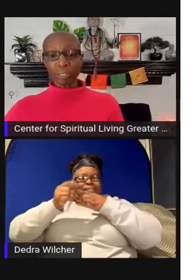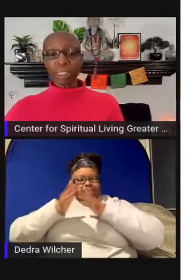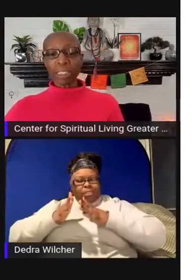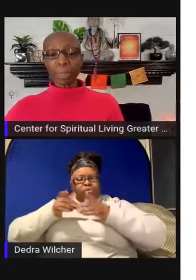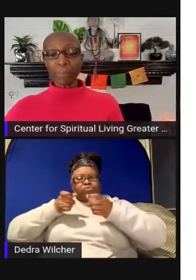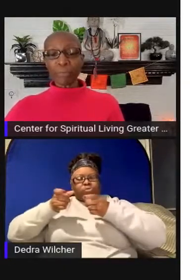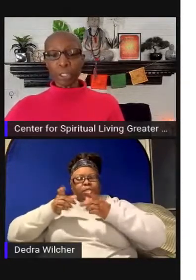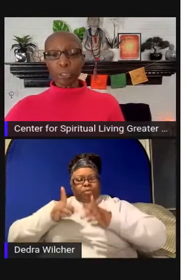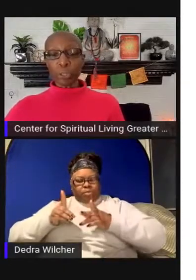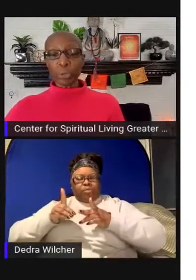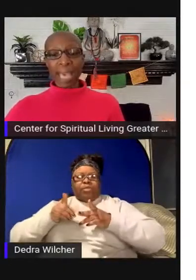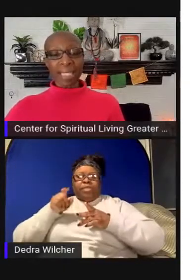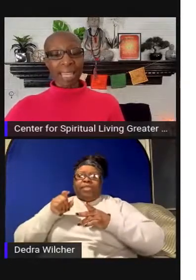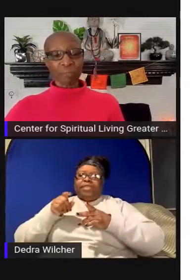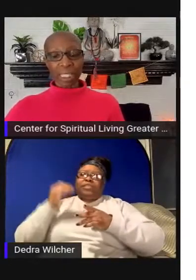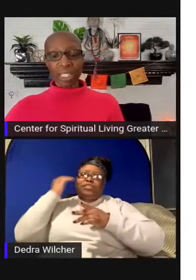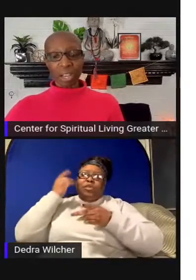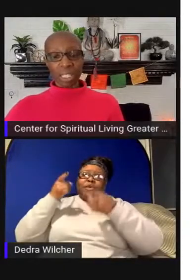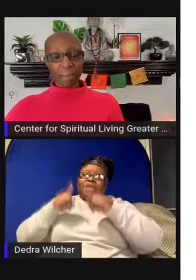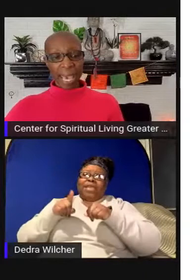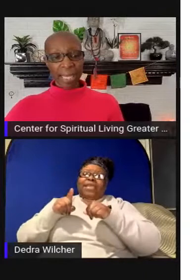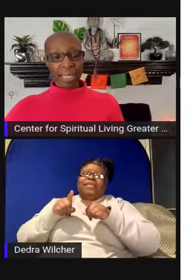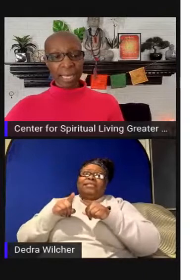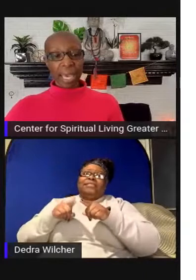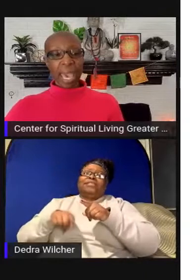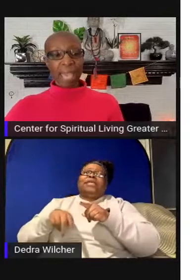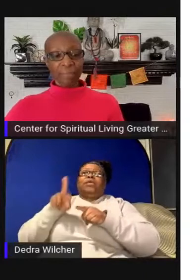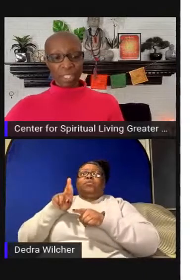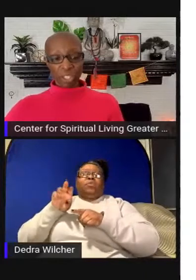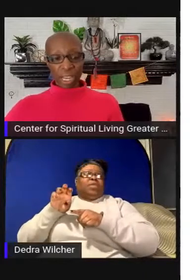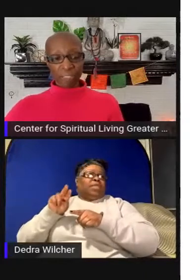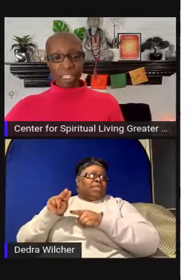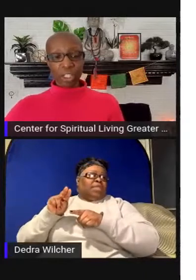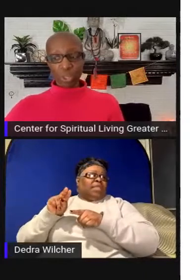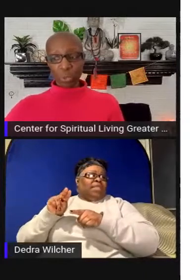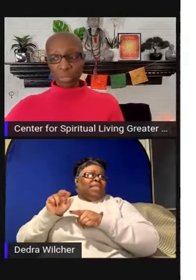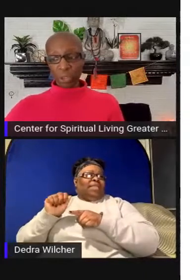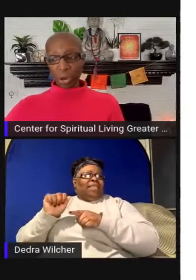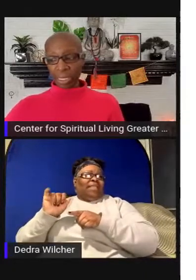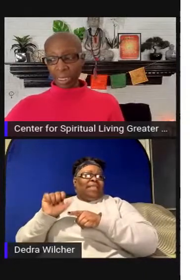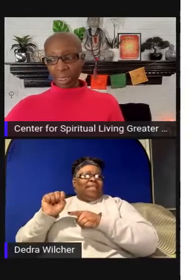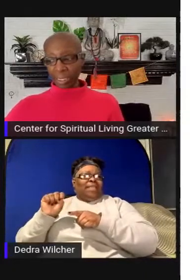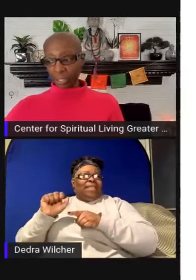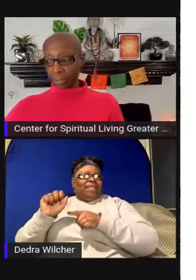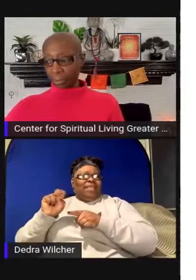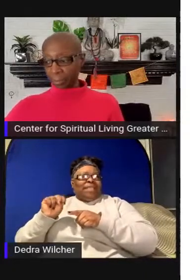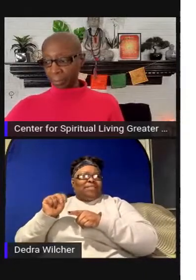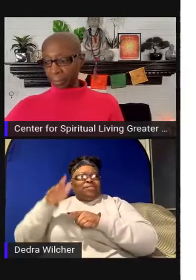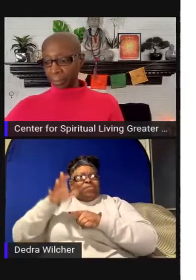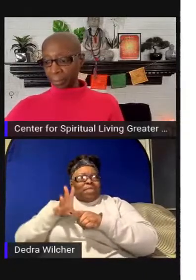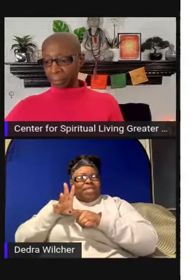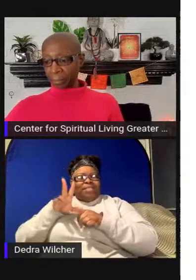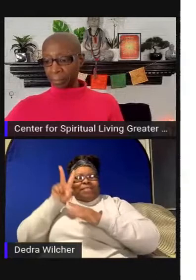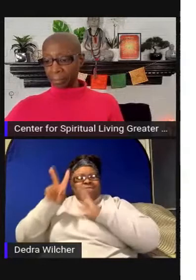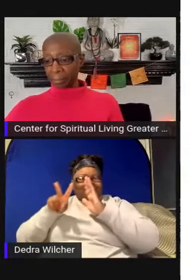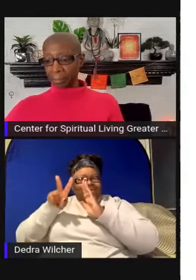has frequently been referred to as a Renaissance man and visionary New Thought leader.